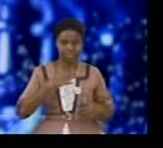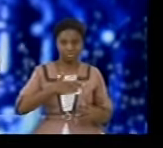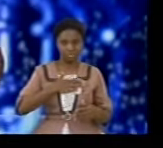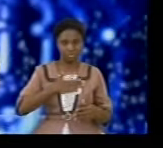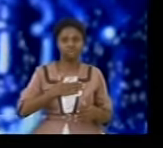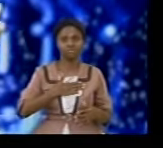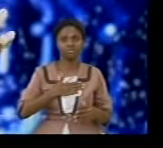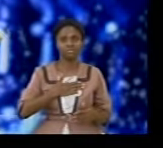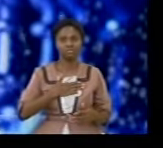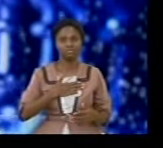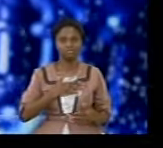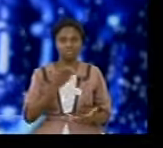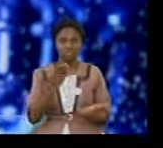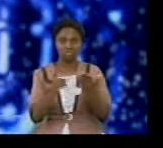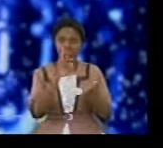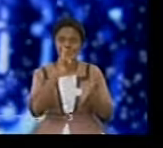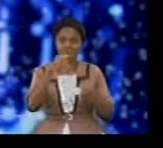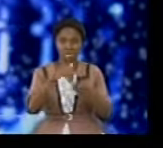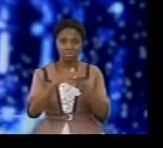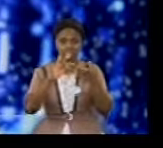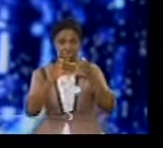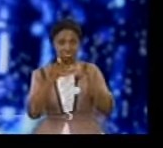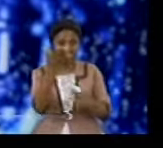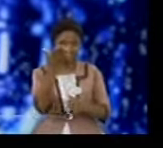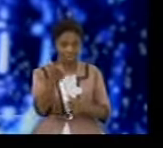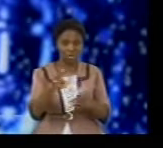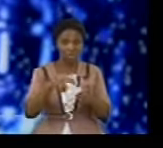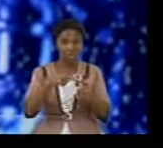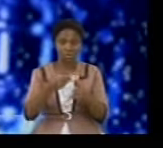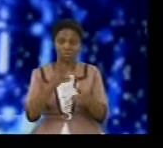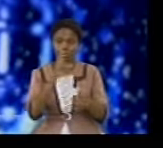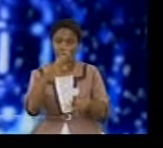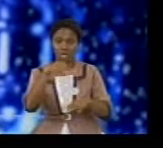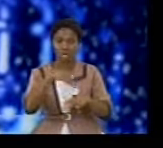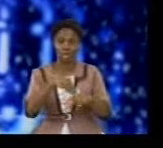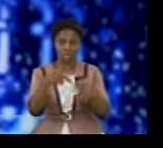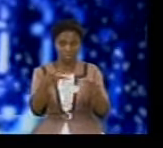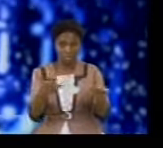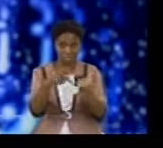are in the congregation, whether you are in your vehicle, just